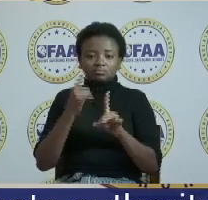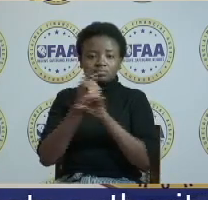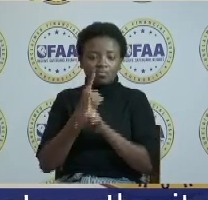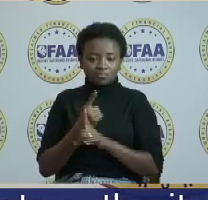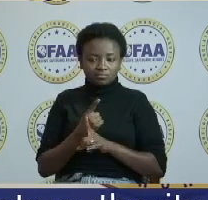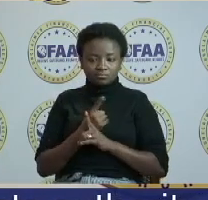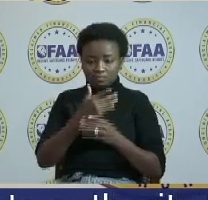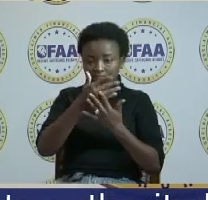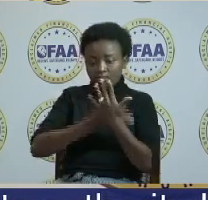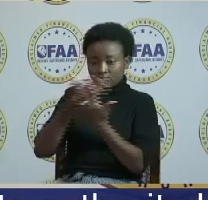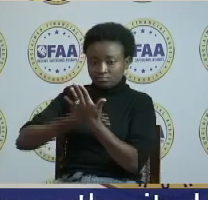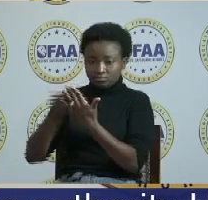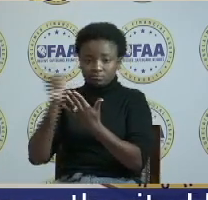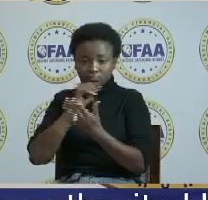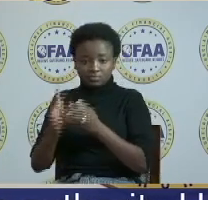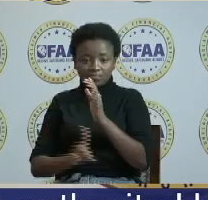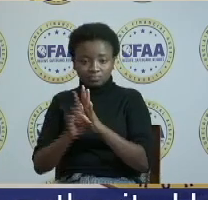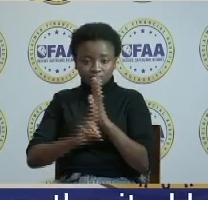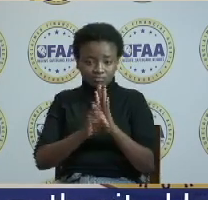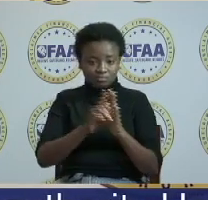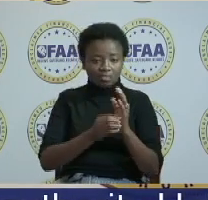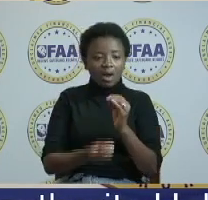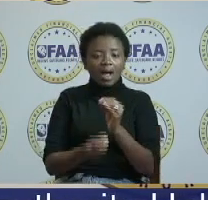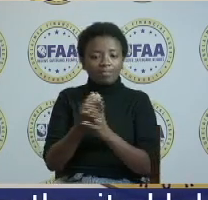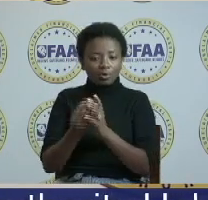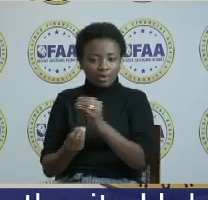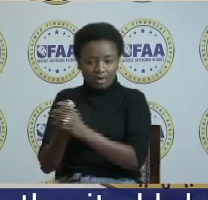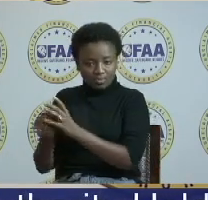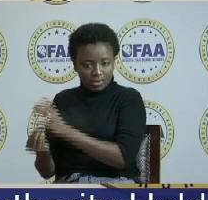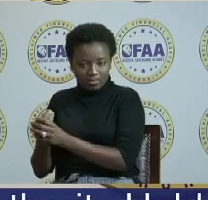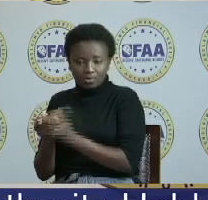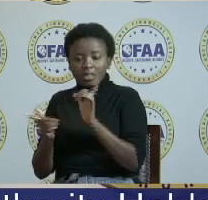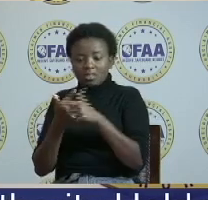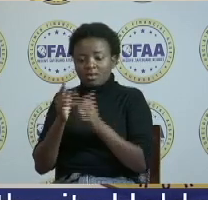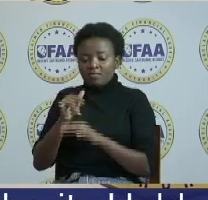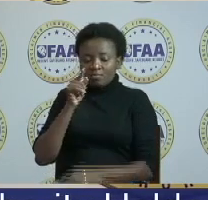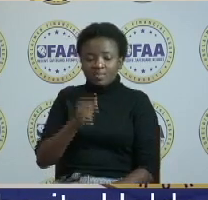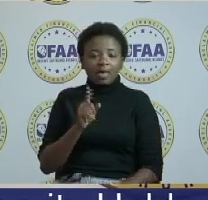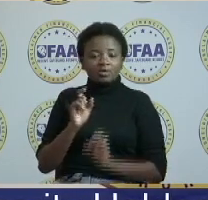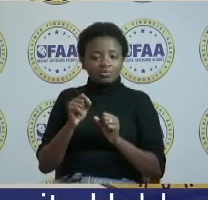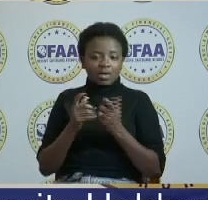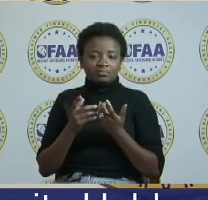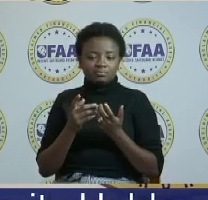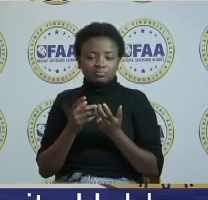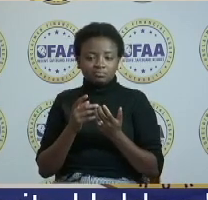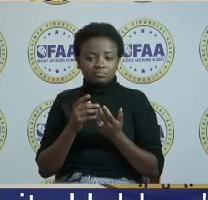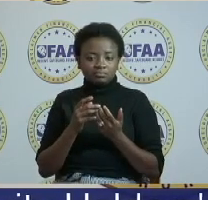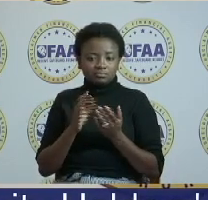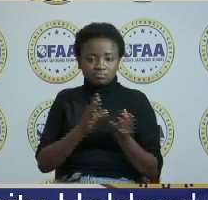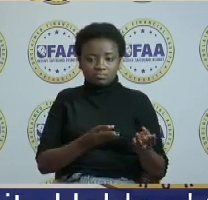the forms, then you should be able just to submit those returns. And the act also provides